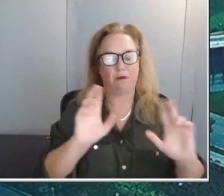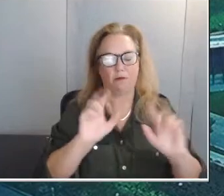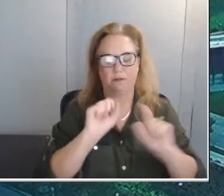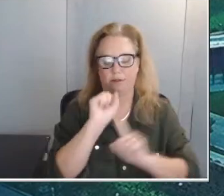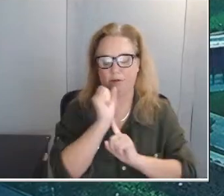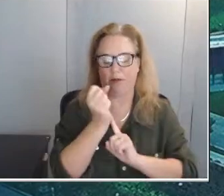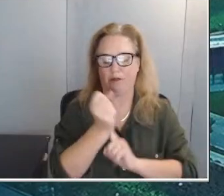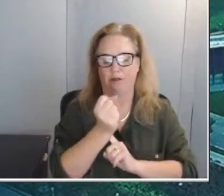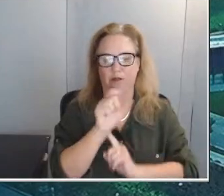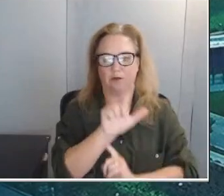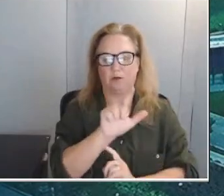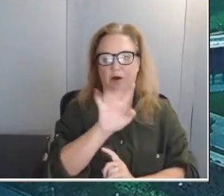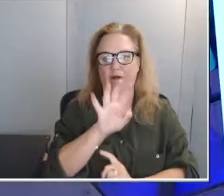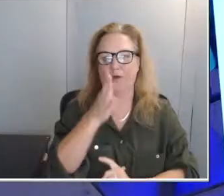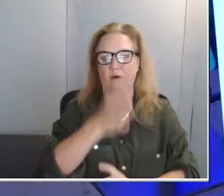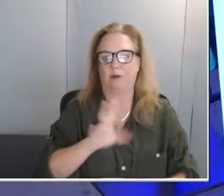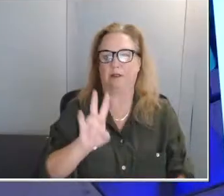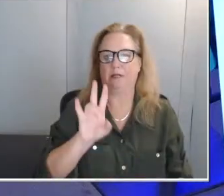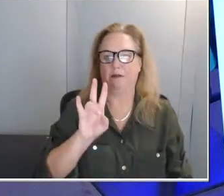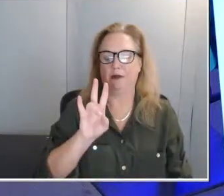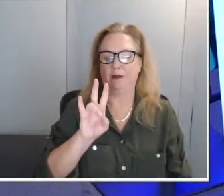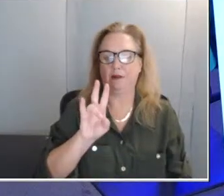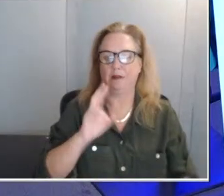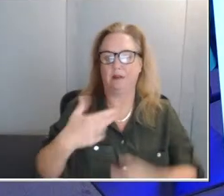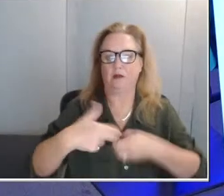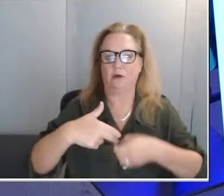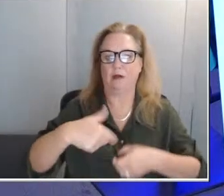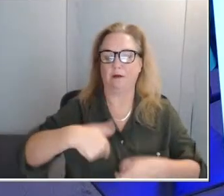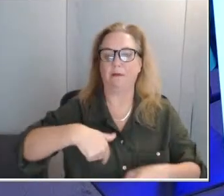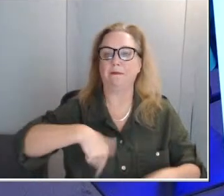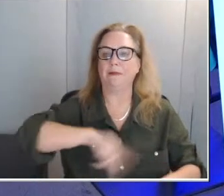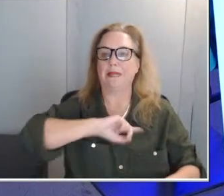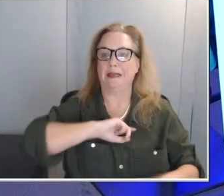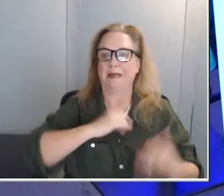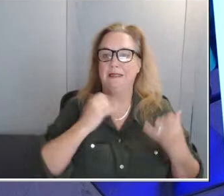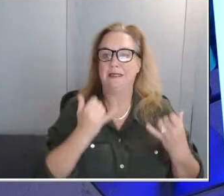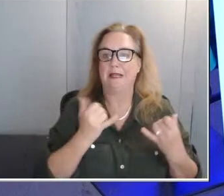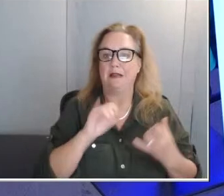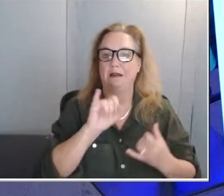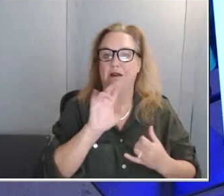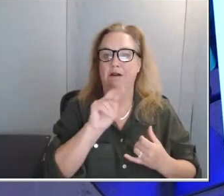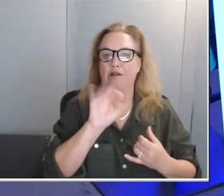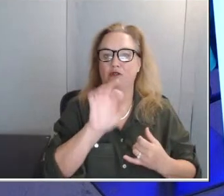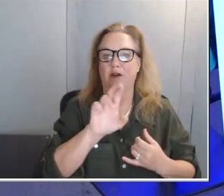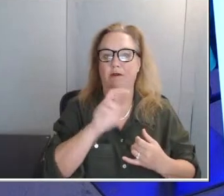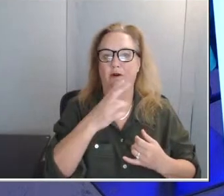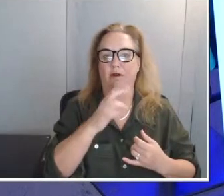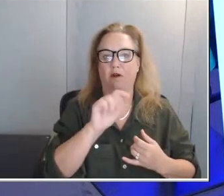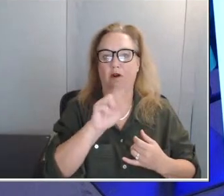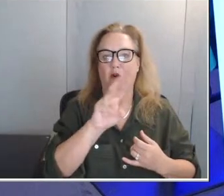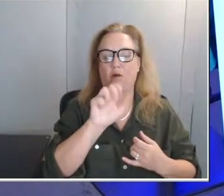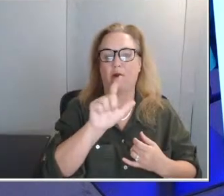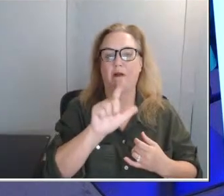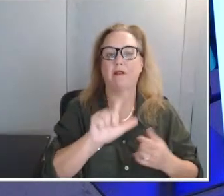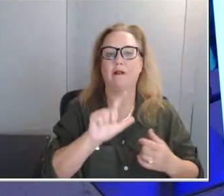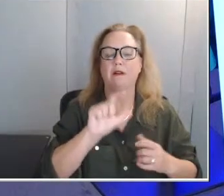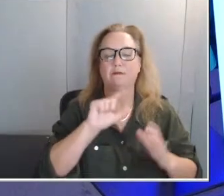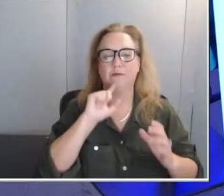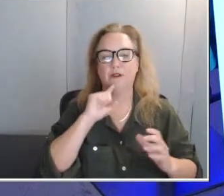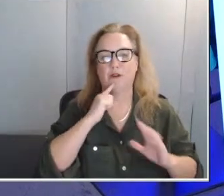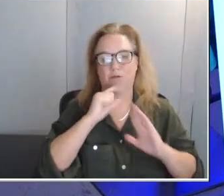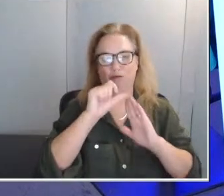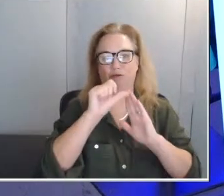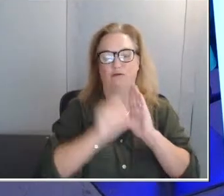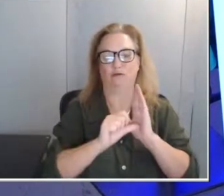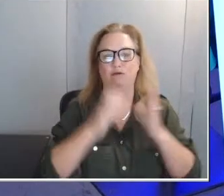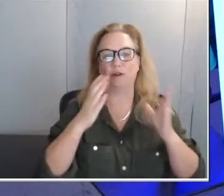that 24/7. And joining me in the studio today is Dr. Jennifer Hartwell, an acute care surgeon here at the University of